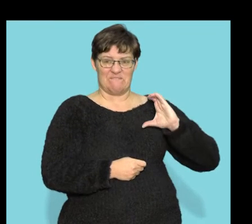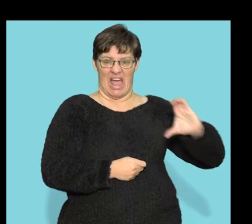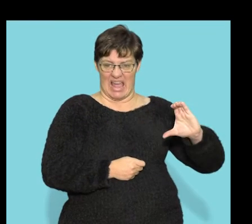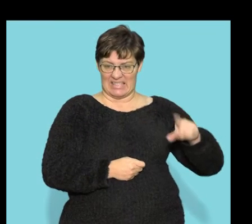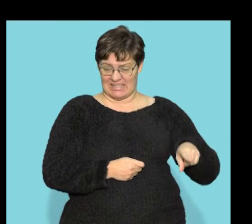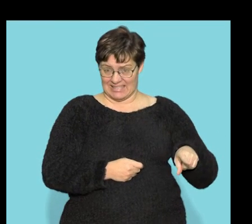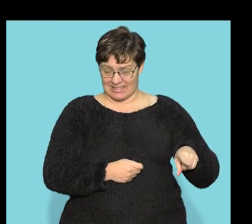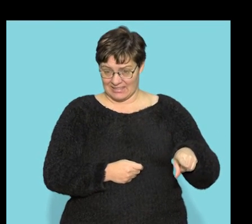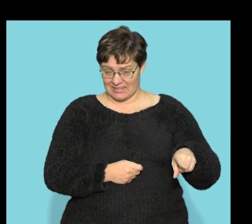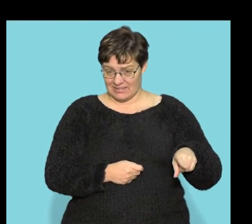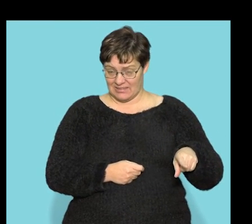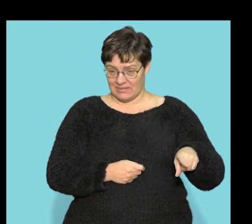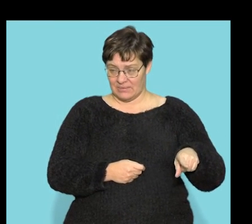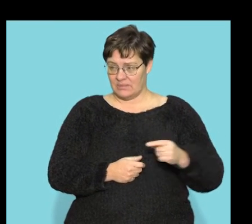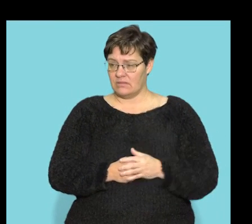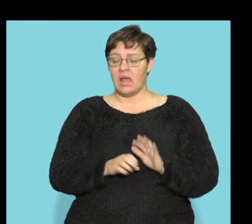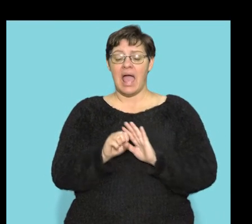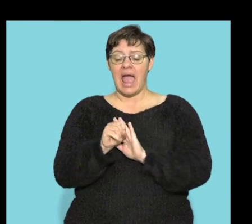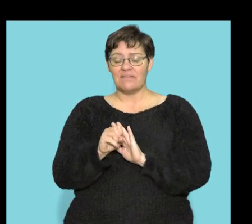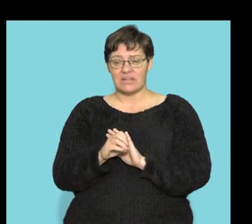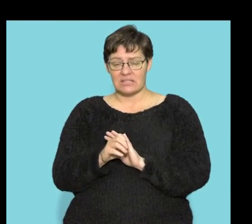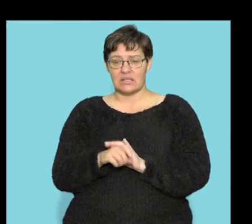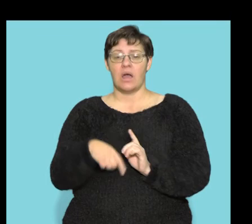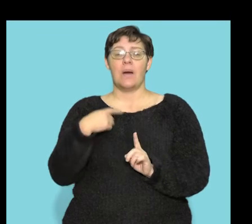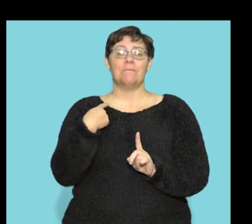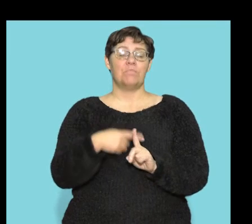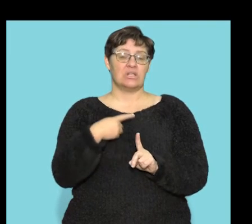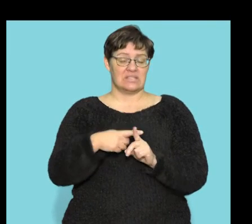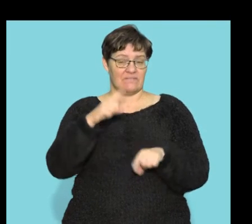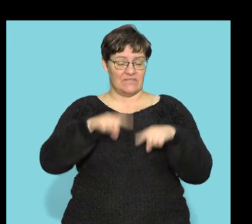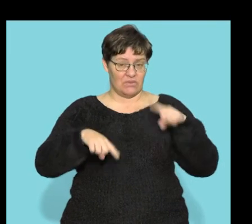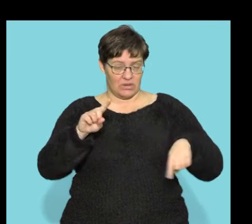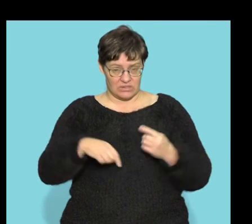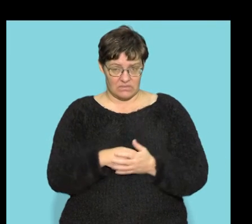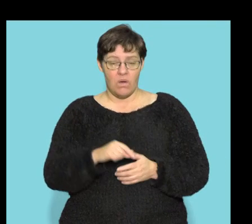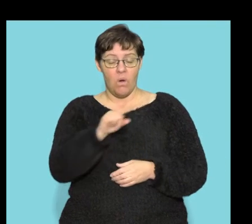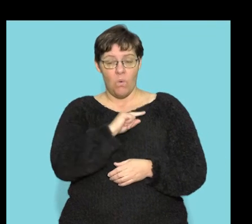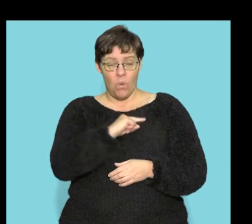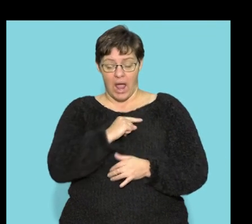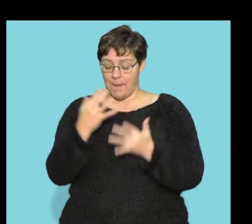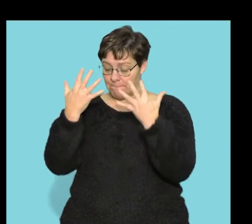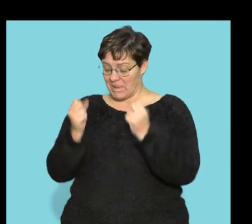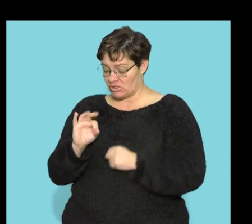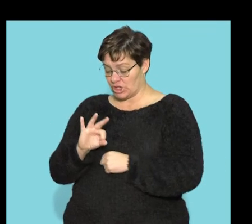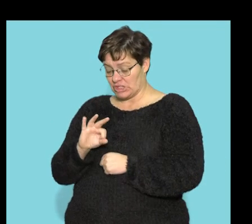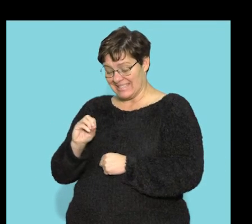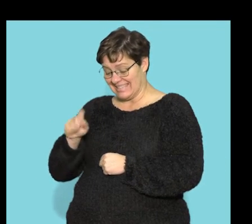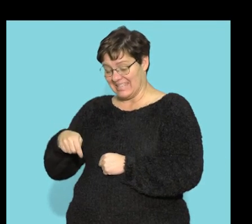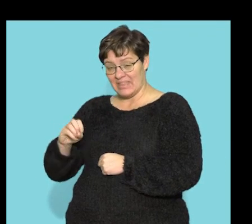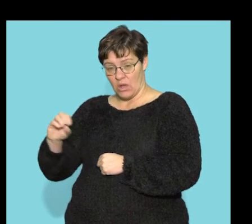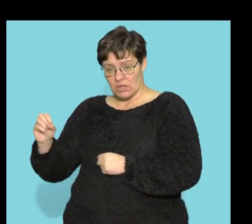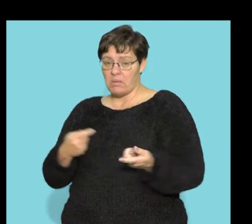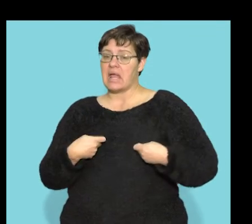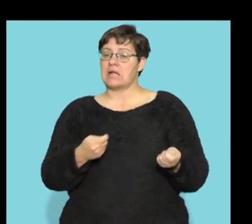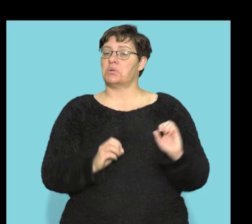more than your budgeted. Your advertising, on the other hand, was a positive variance because